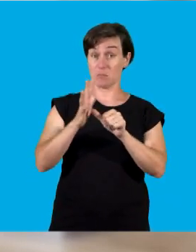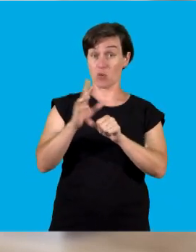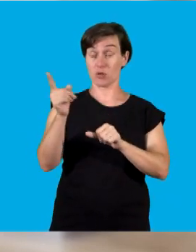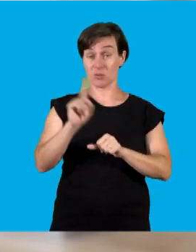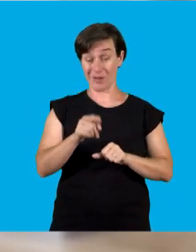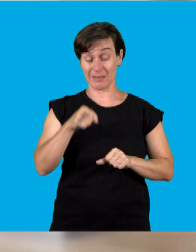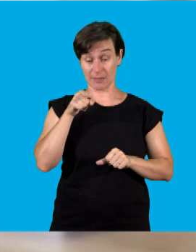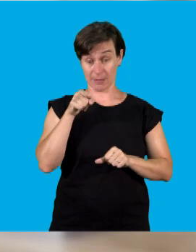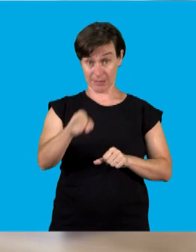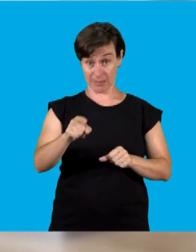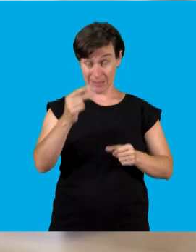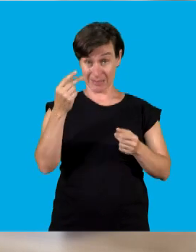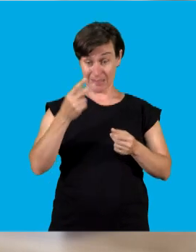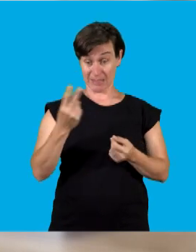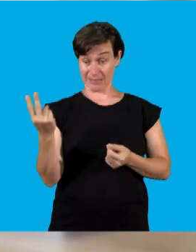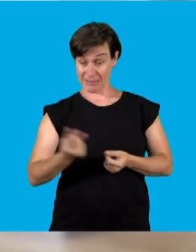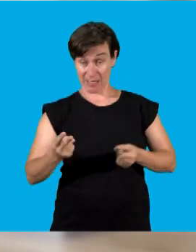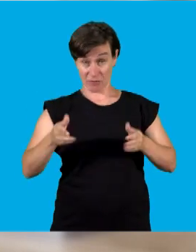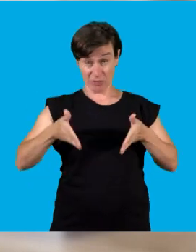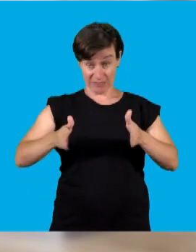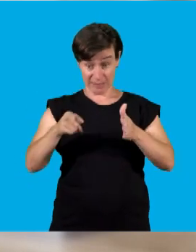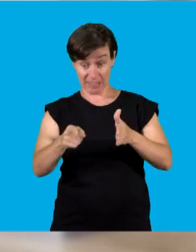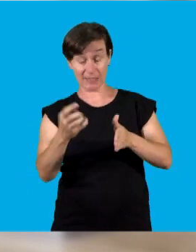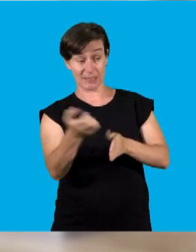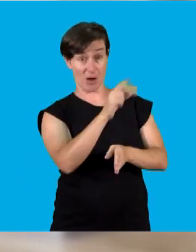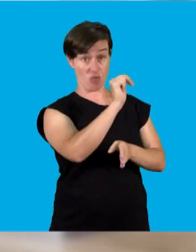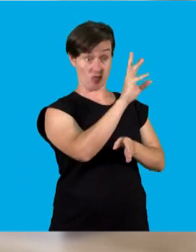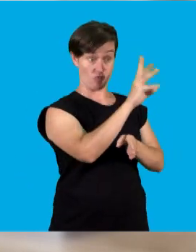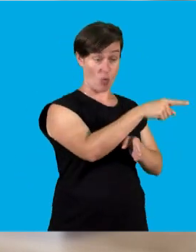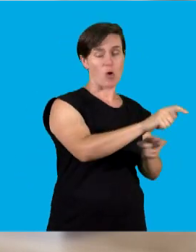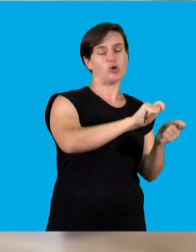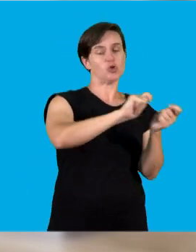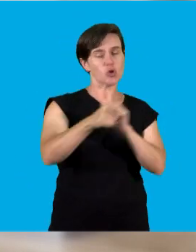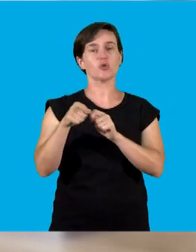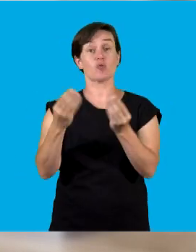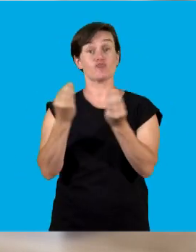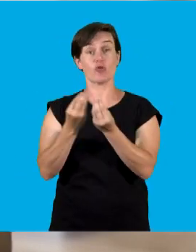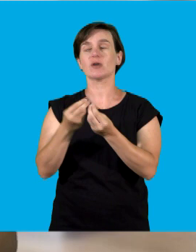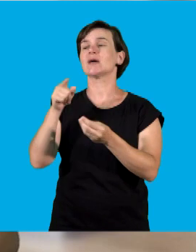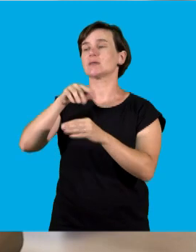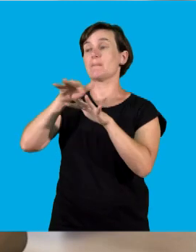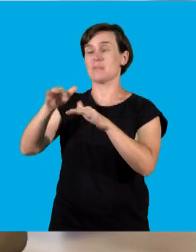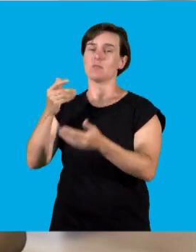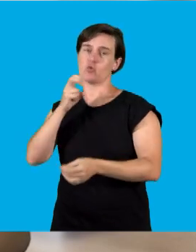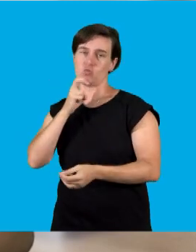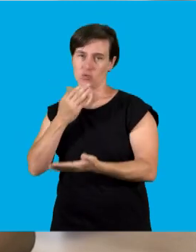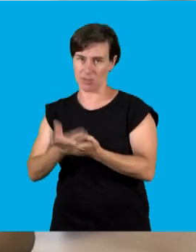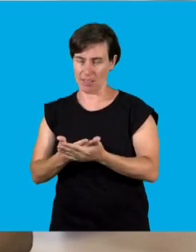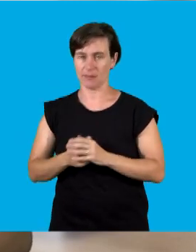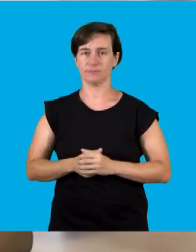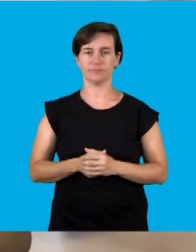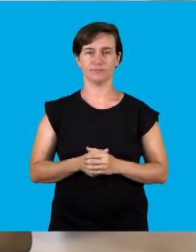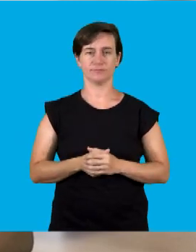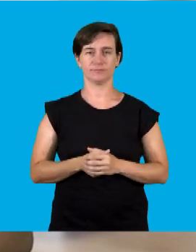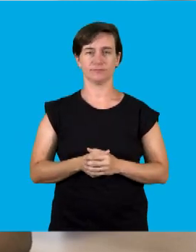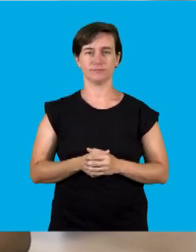with transforming the natural resources to become useful products that can be used by consumers.